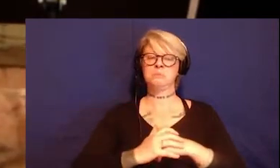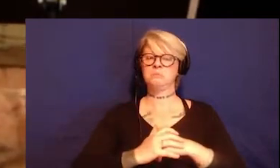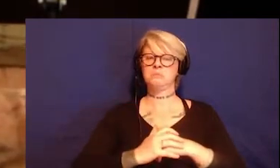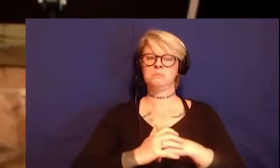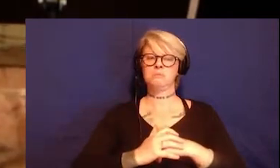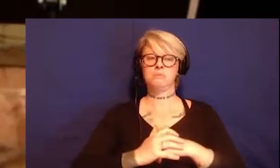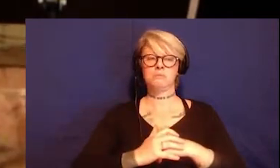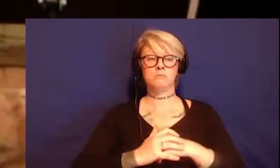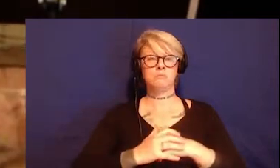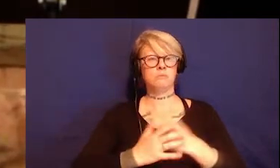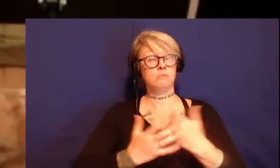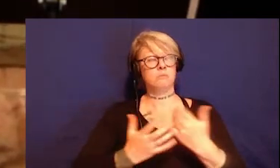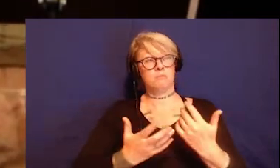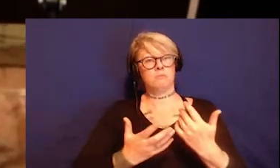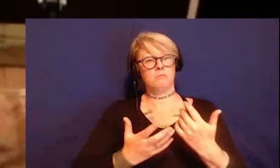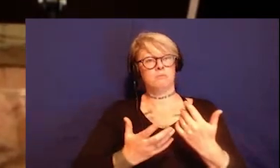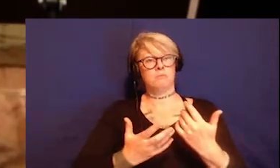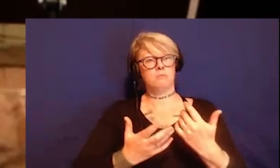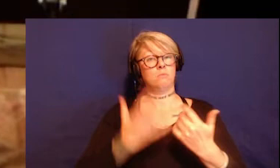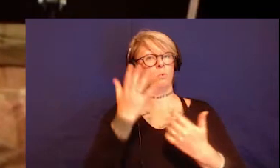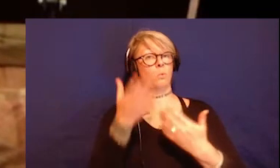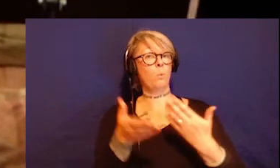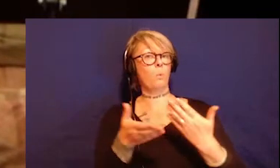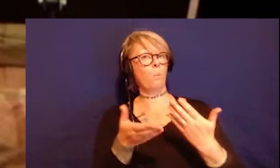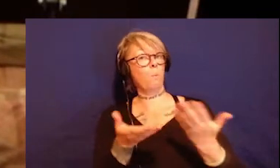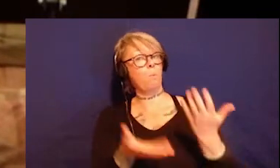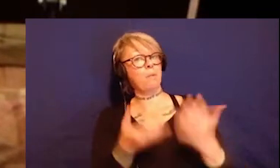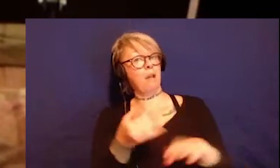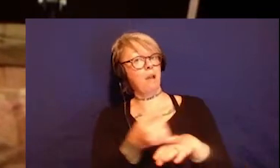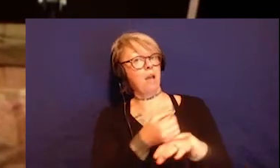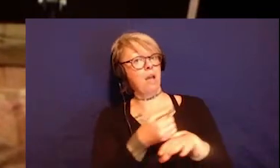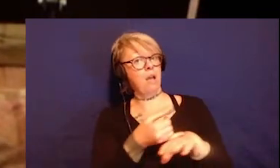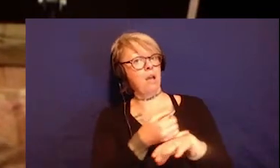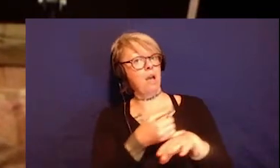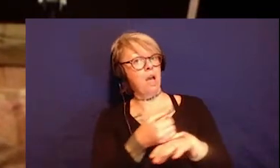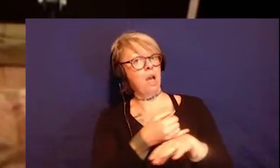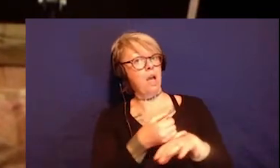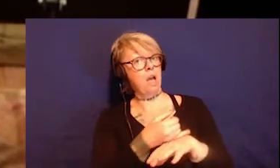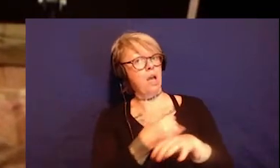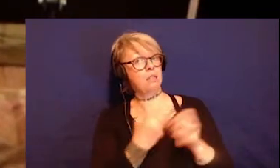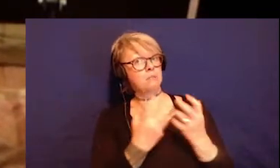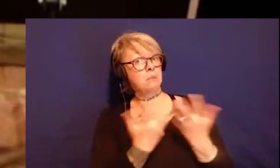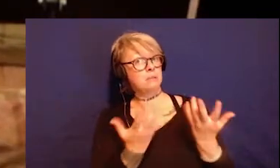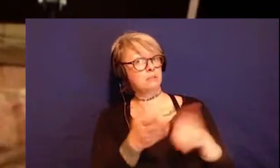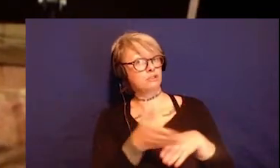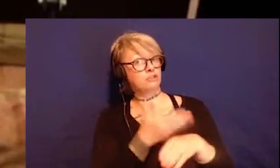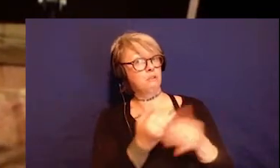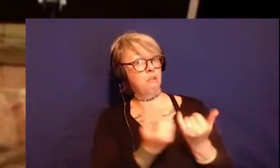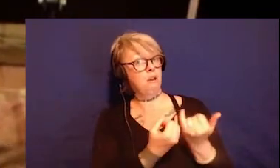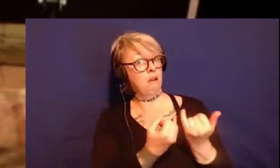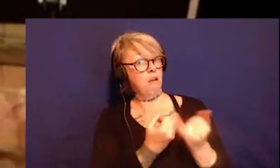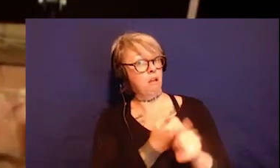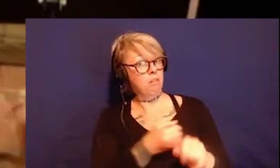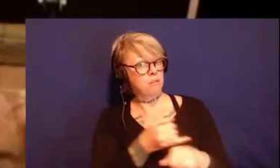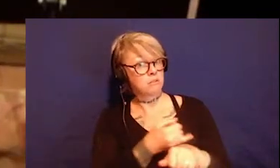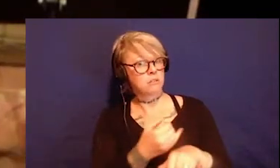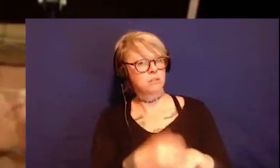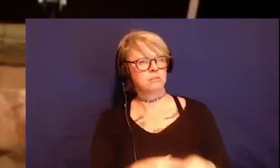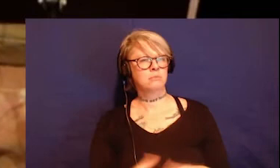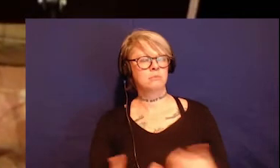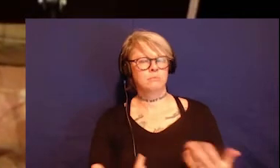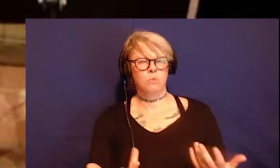Well, what about island mates? We share an island. We already